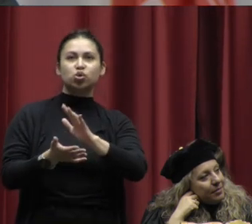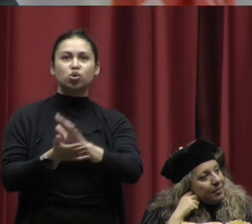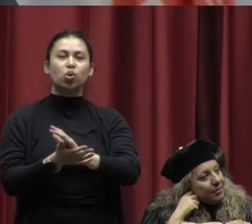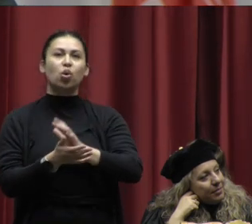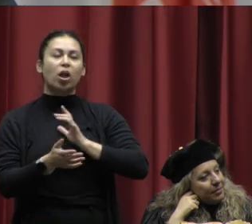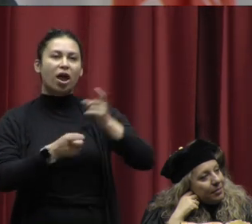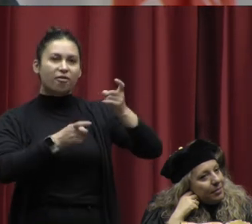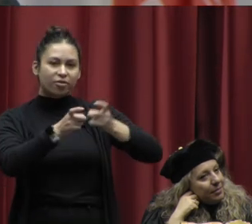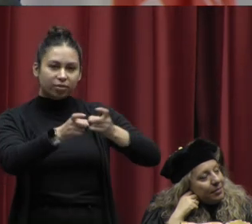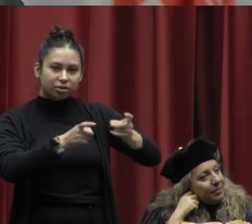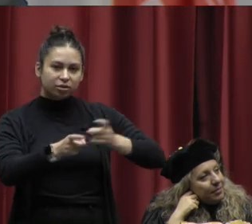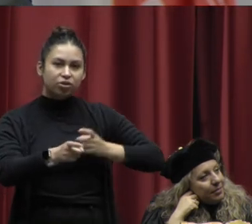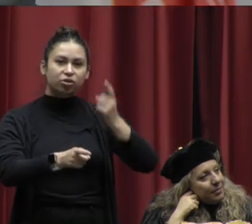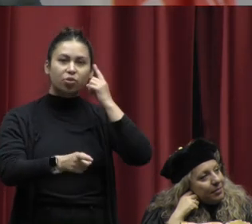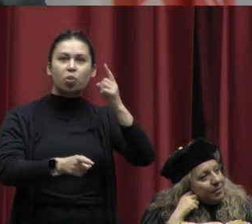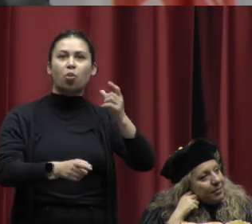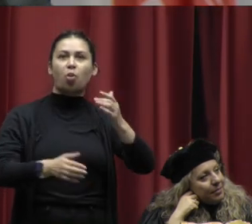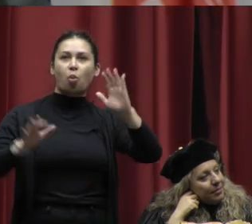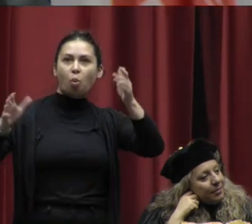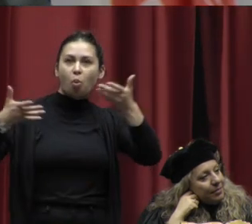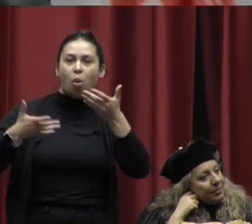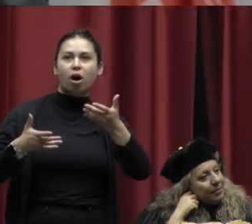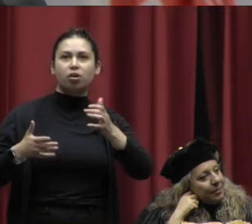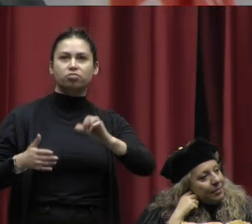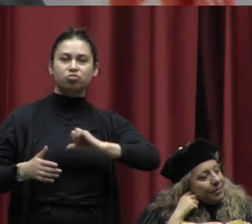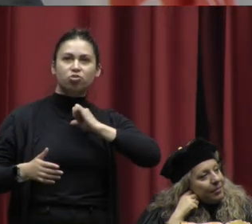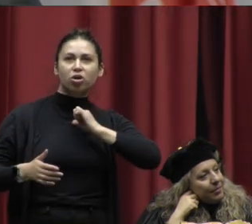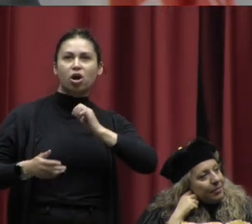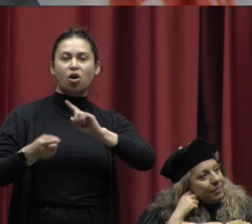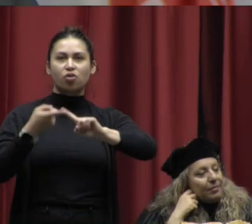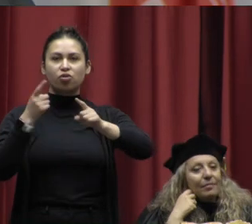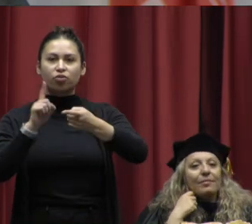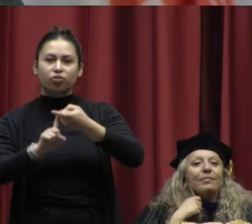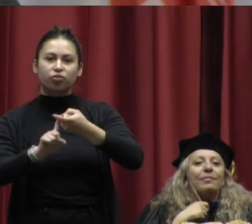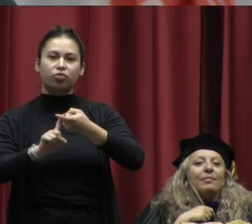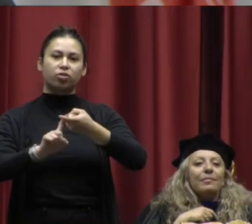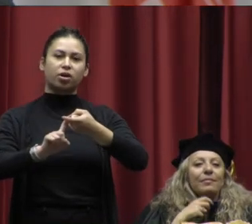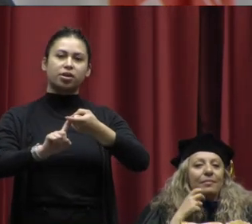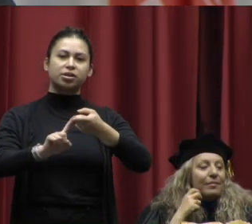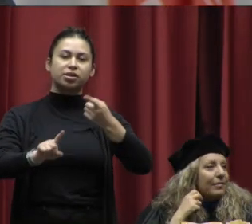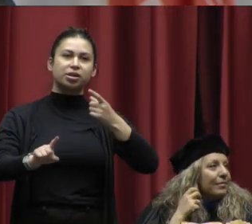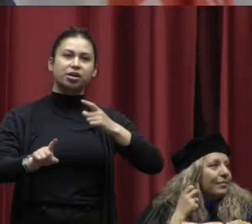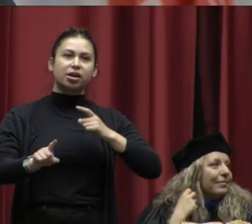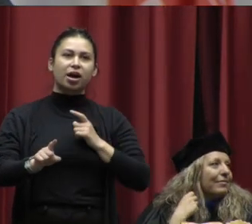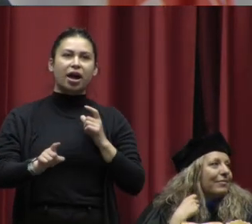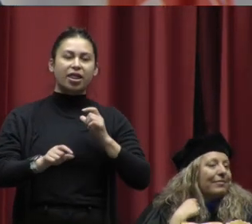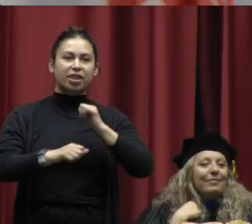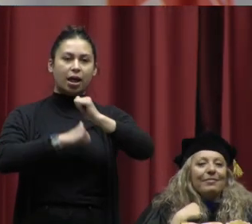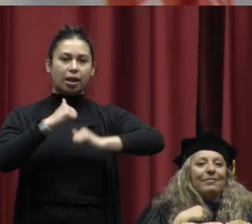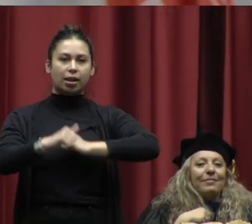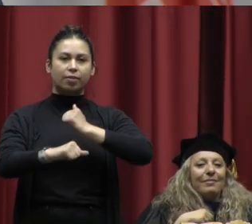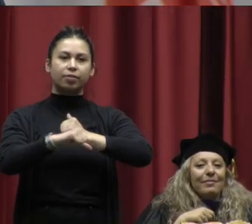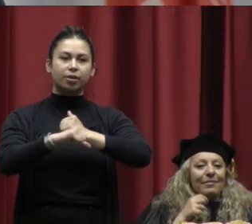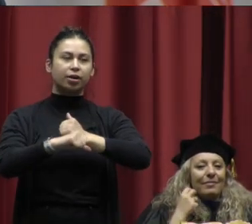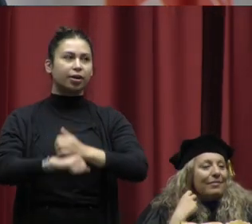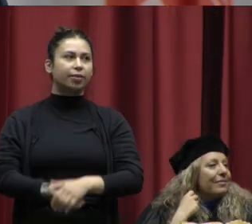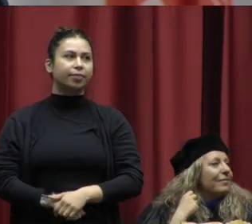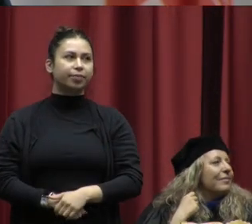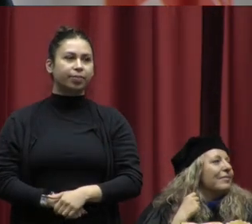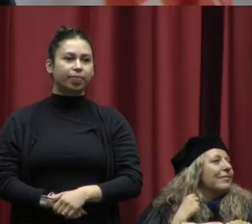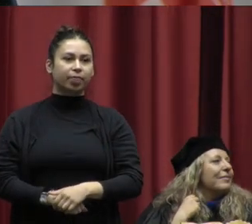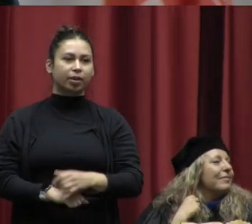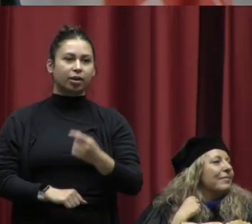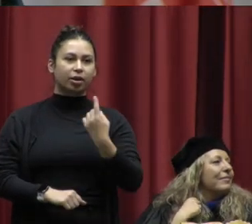the distinguished ranks of Anderson School and University of New Mexico alumni. Will